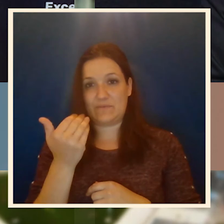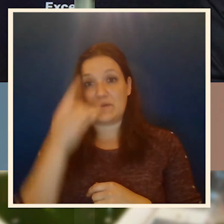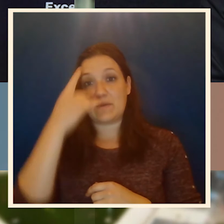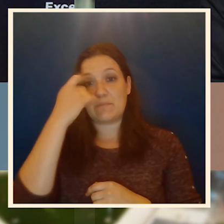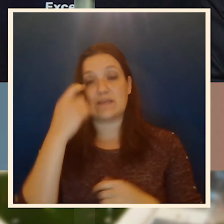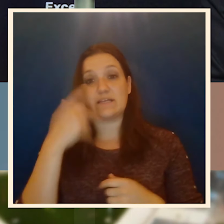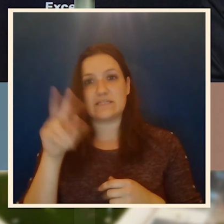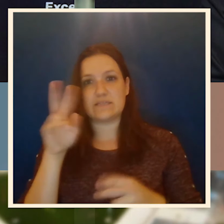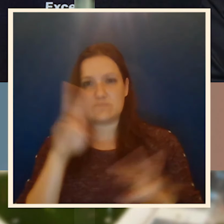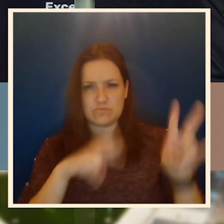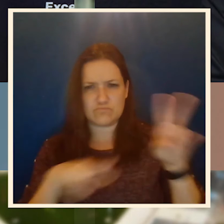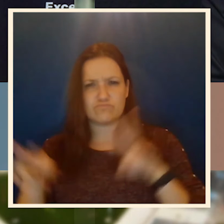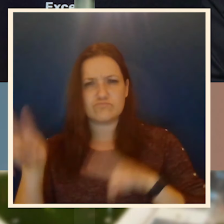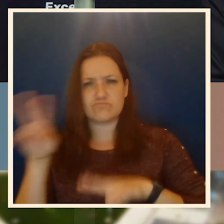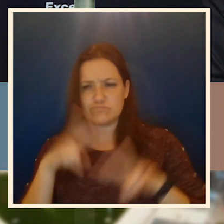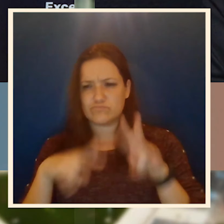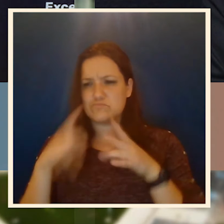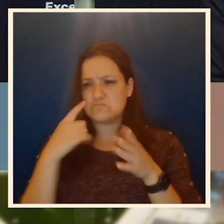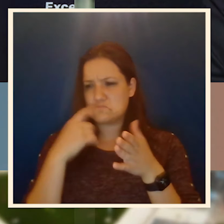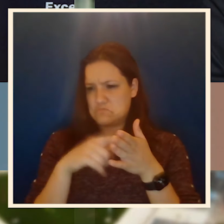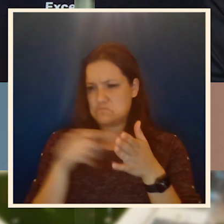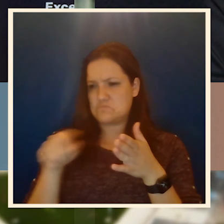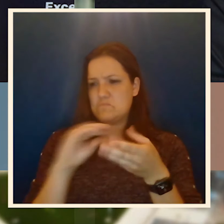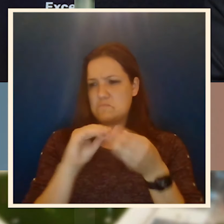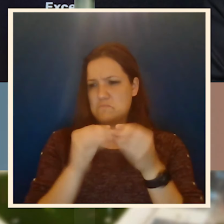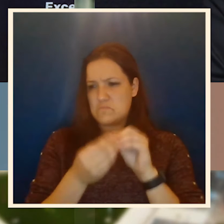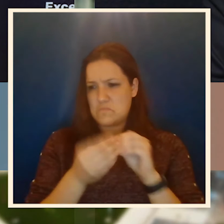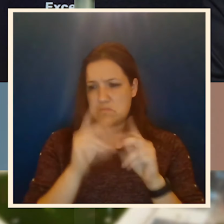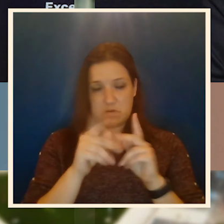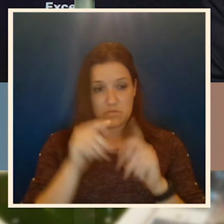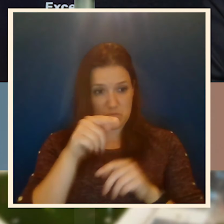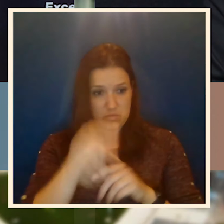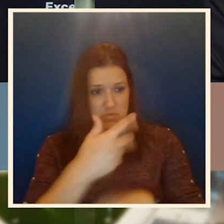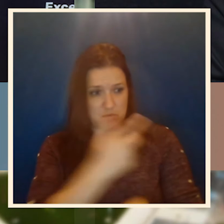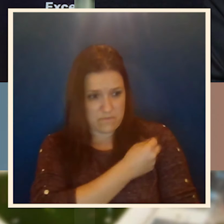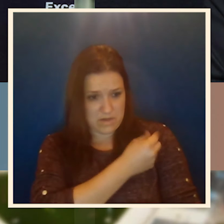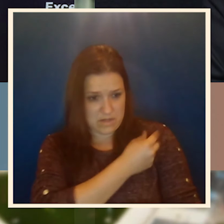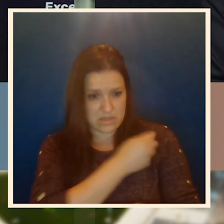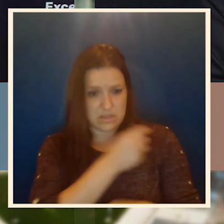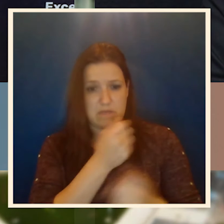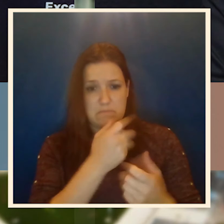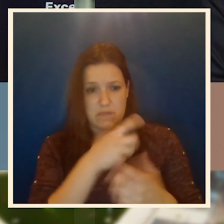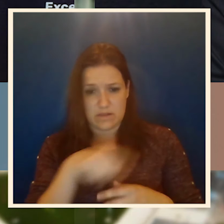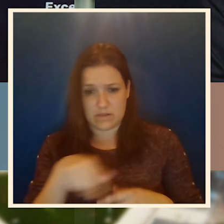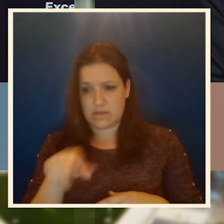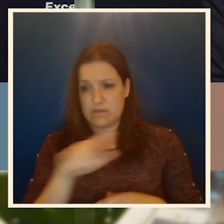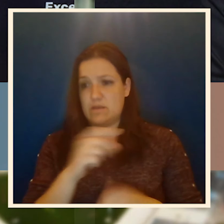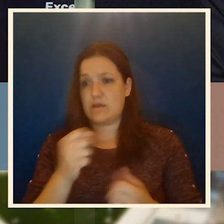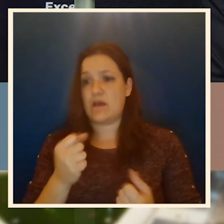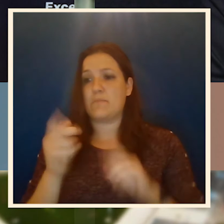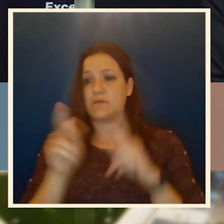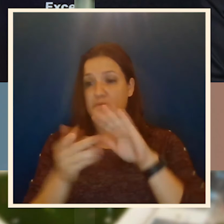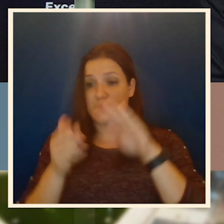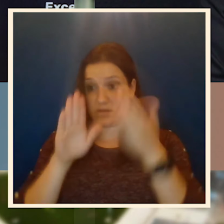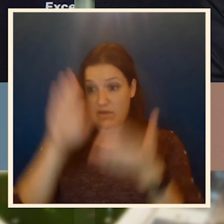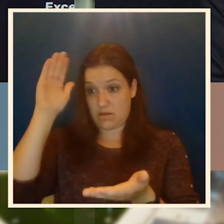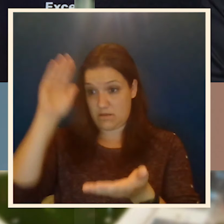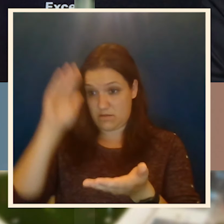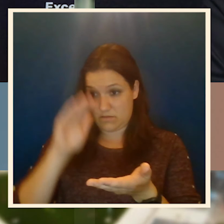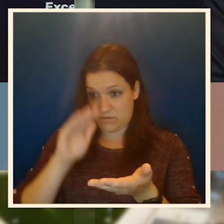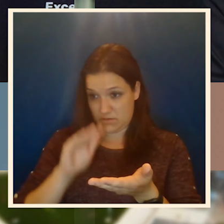blueprint for a safer economy on June 15th, because he's been looking at the increasing number of folks